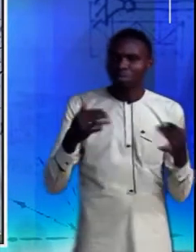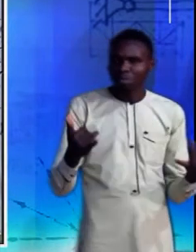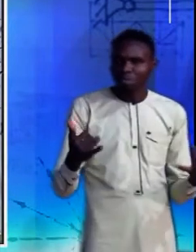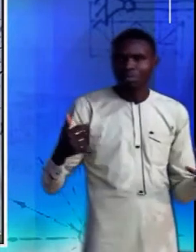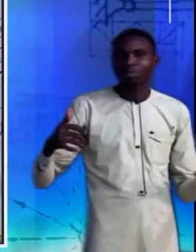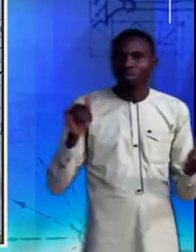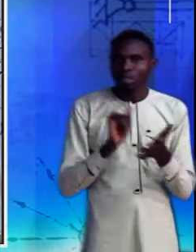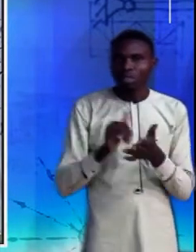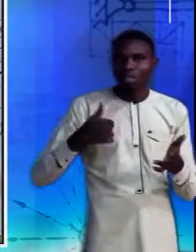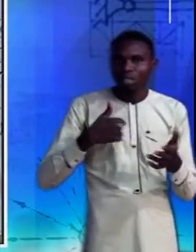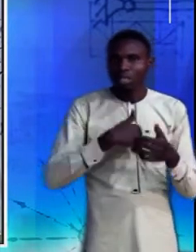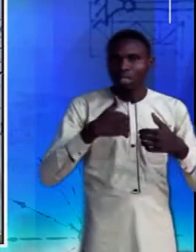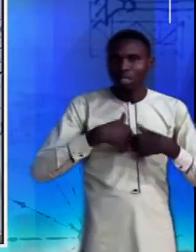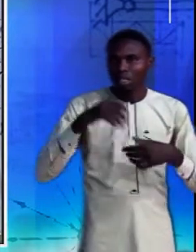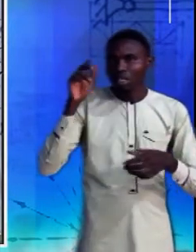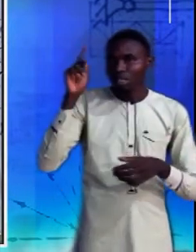exactly